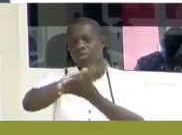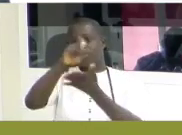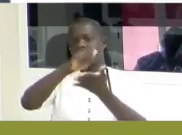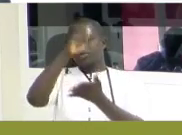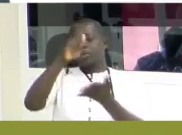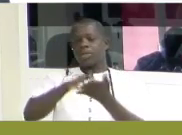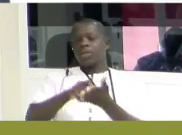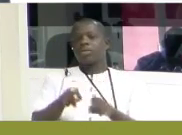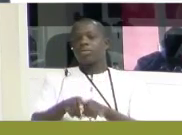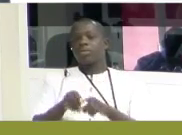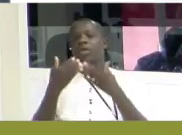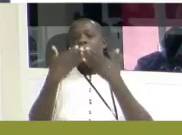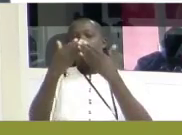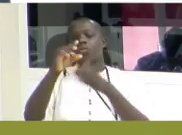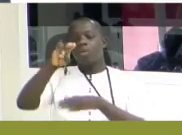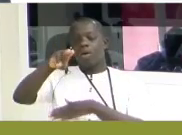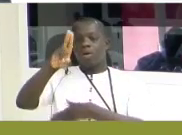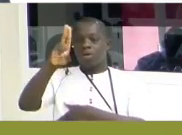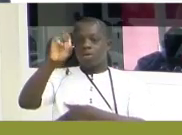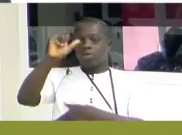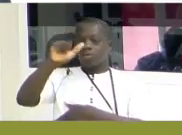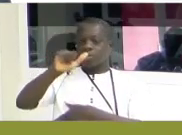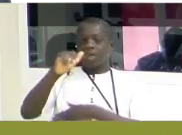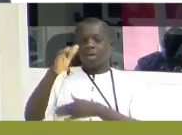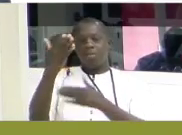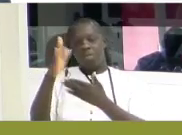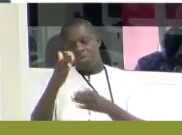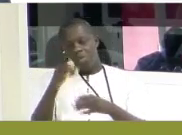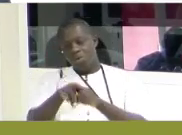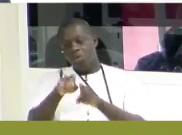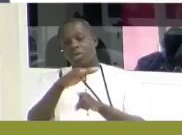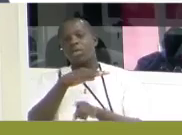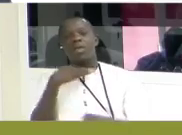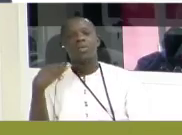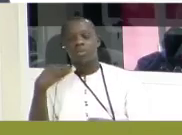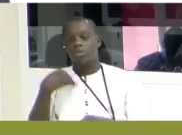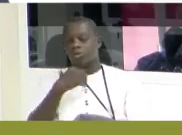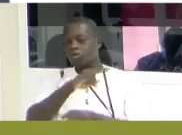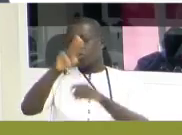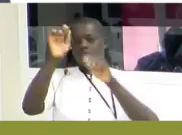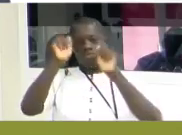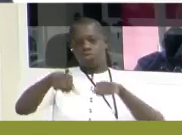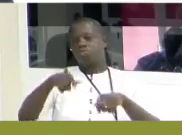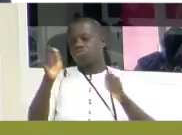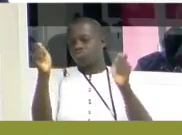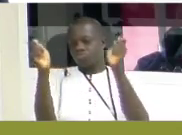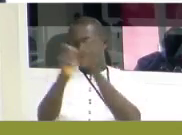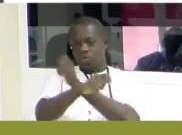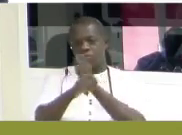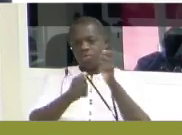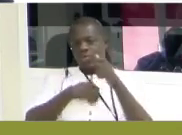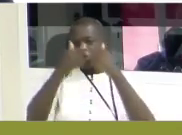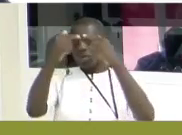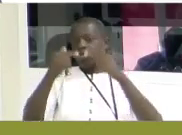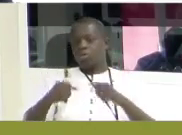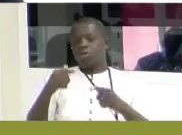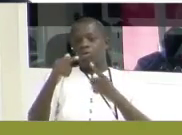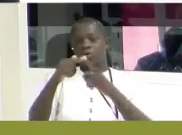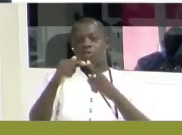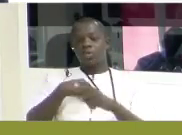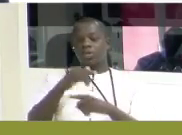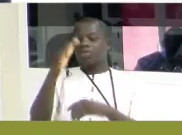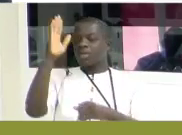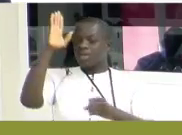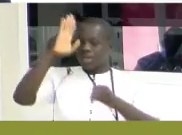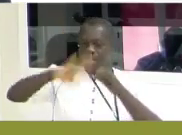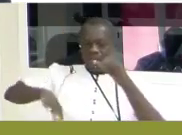told him, Musa, it's either you kill me, but I will not change my statement. Because to me, that was my last moment on earth,